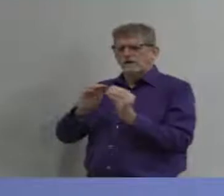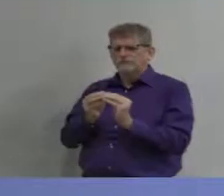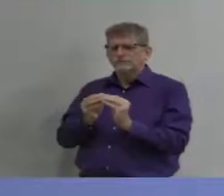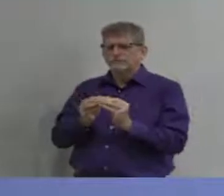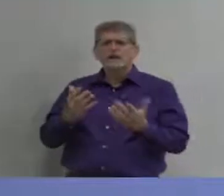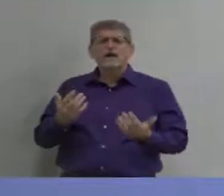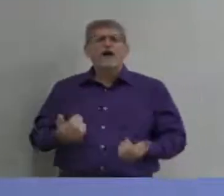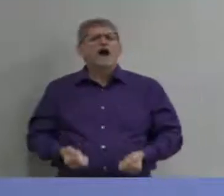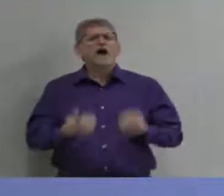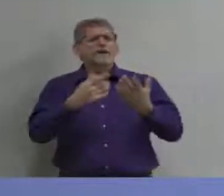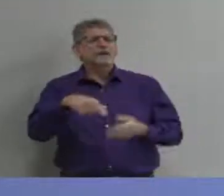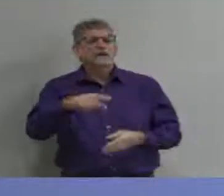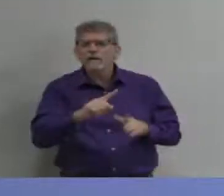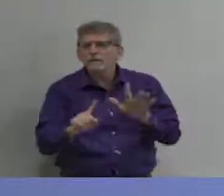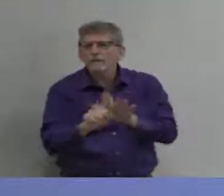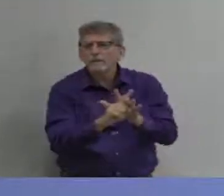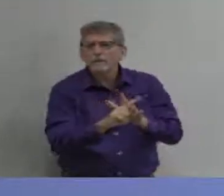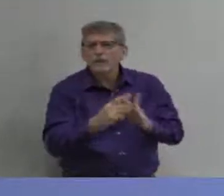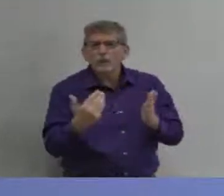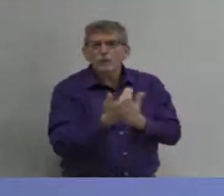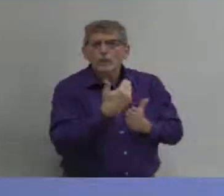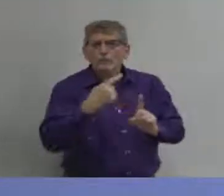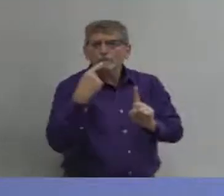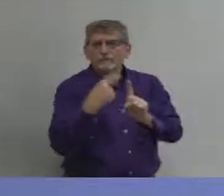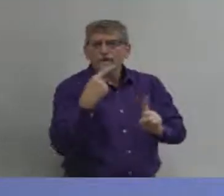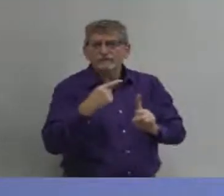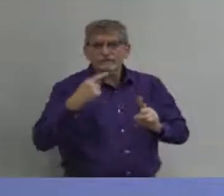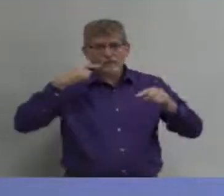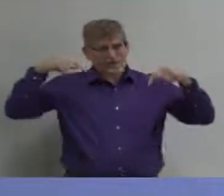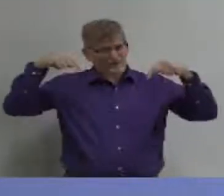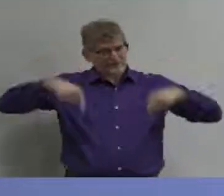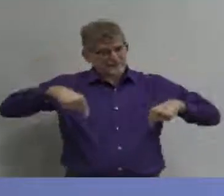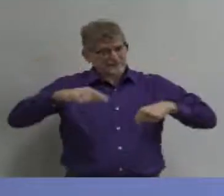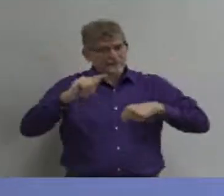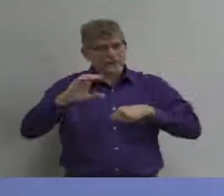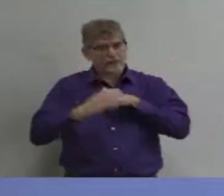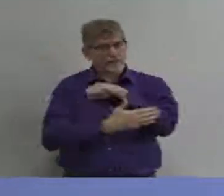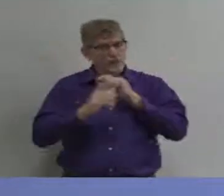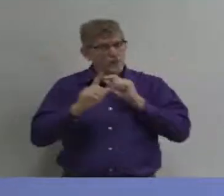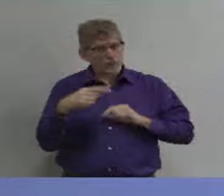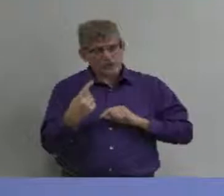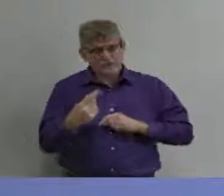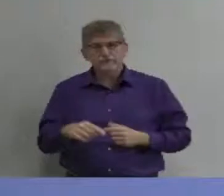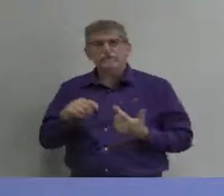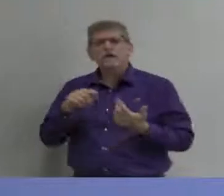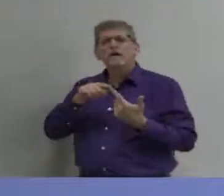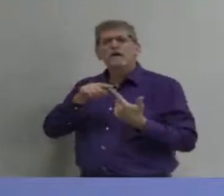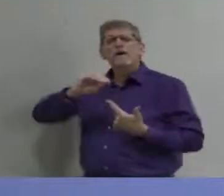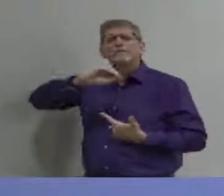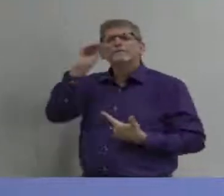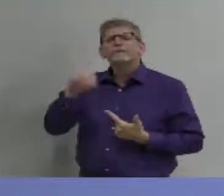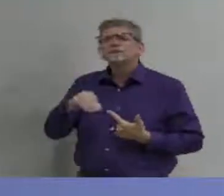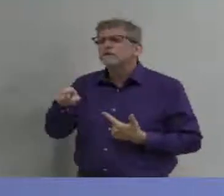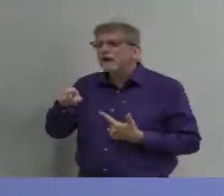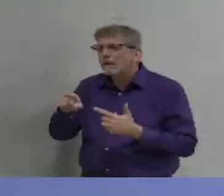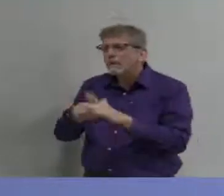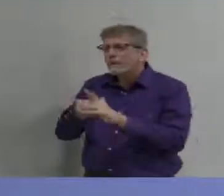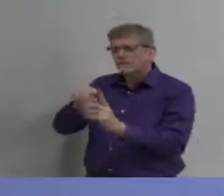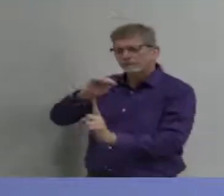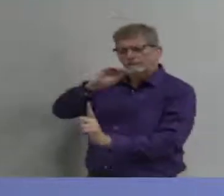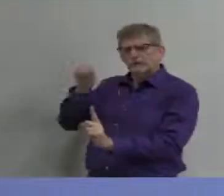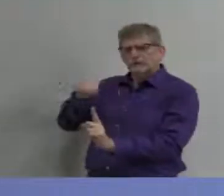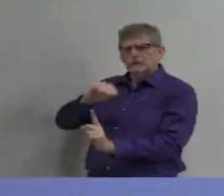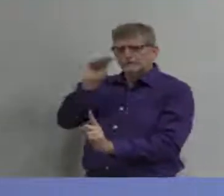COVID-19 in Tippecanoe County. The second is the percentage of COVID-19 tests that are positive. This is also known as a percent